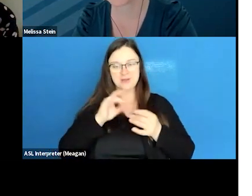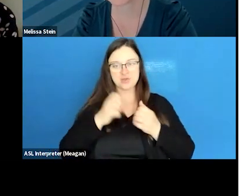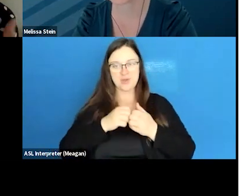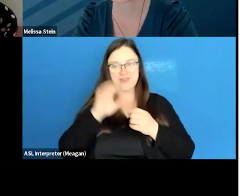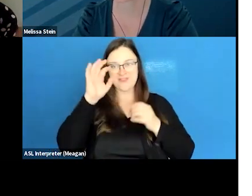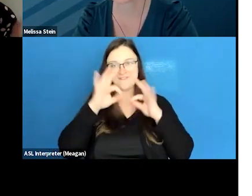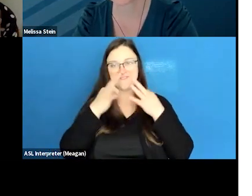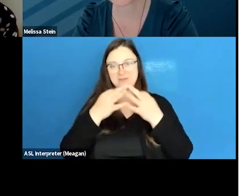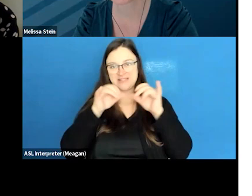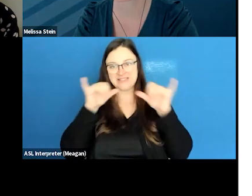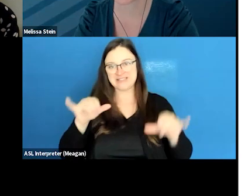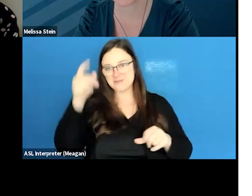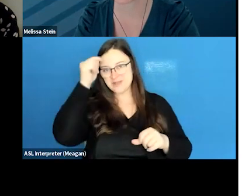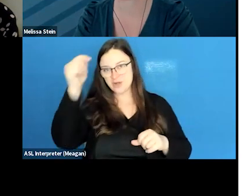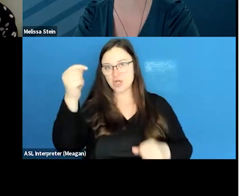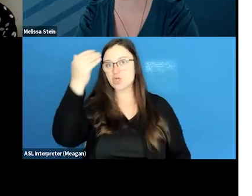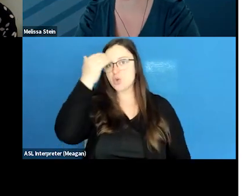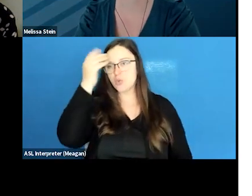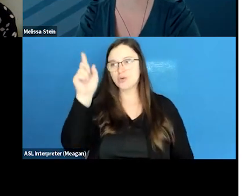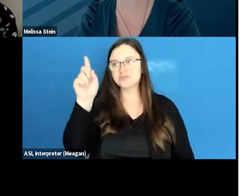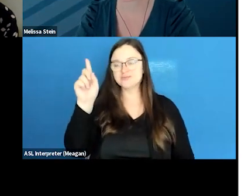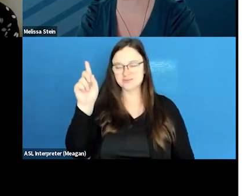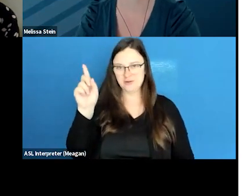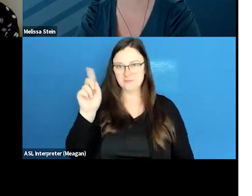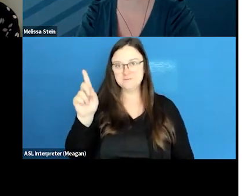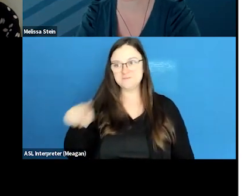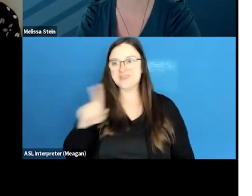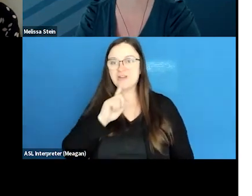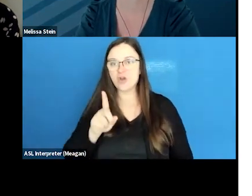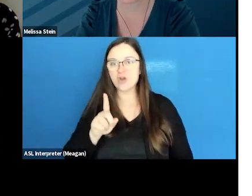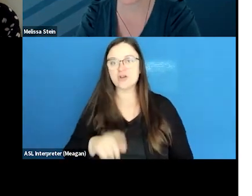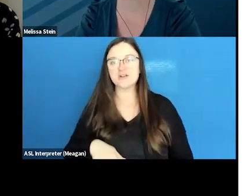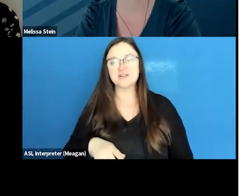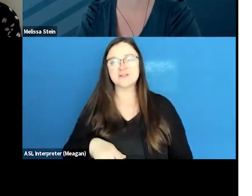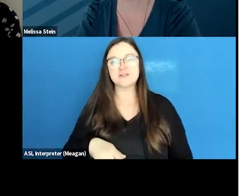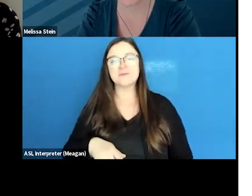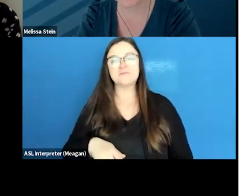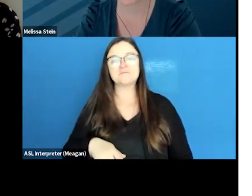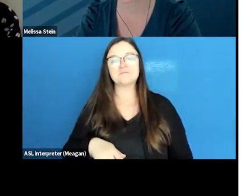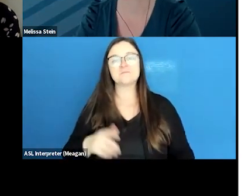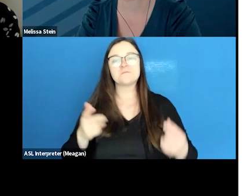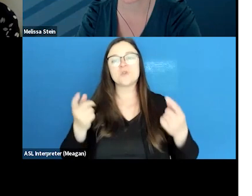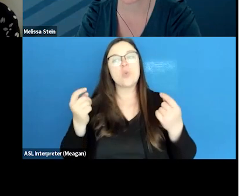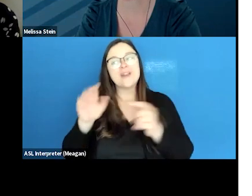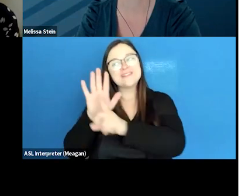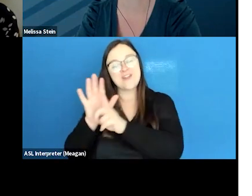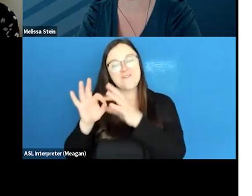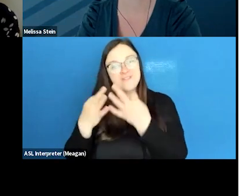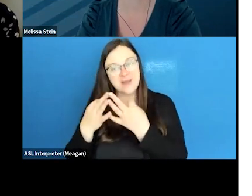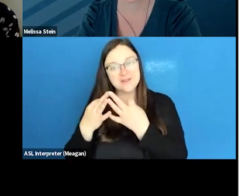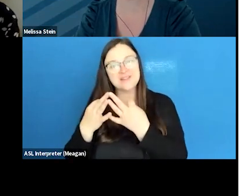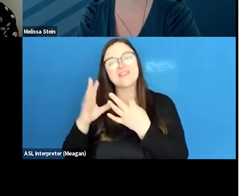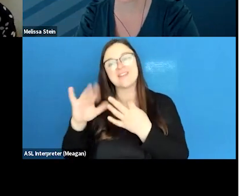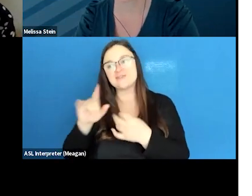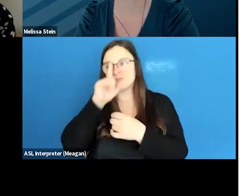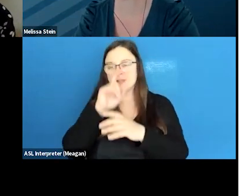theory, knowing where people are, how are they situated in whatever they consider themselves to be the family unit, can be really important